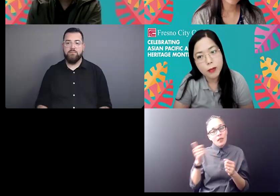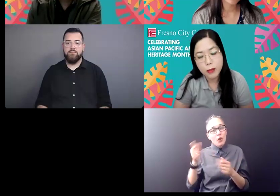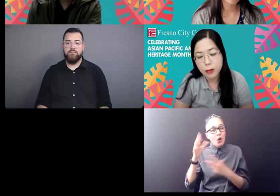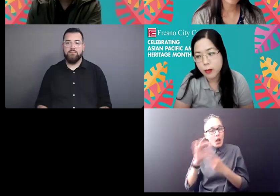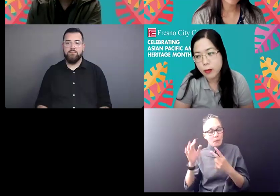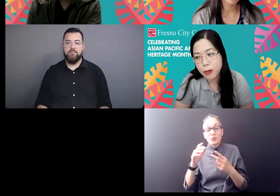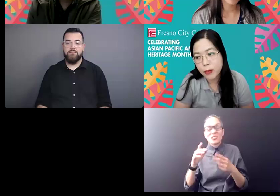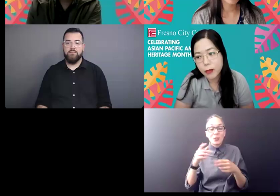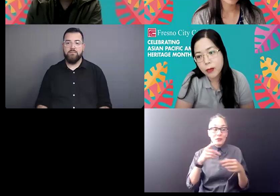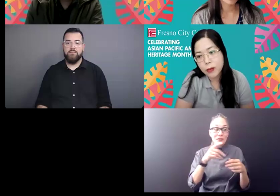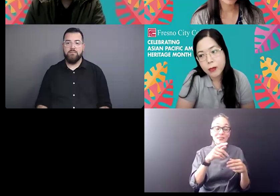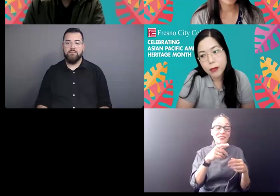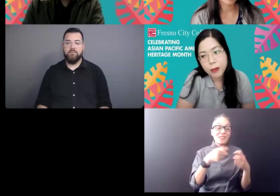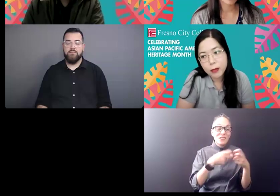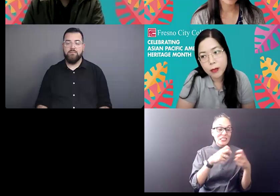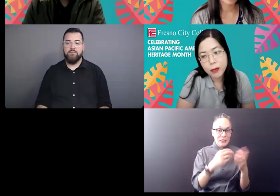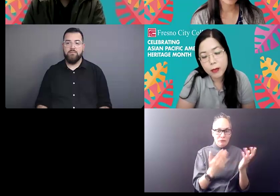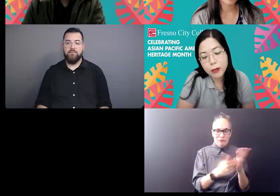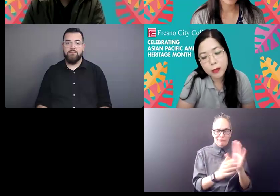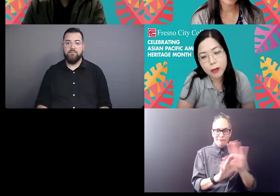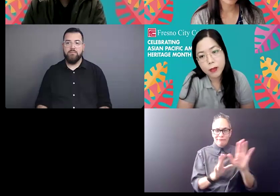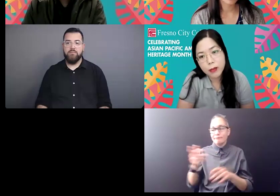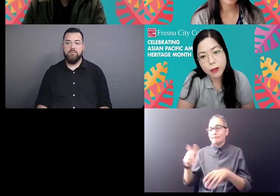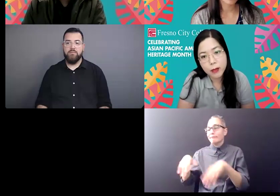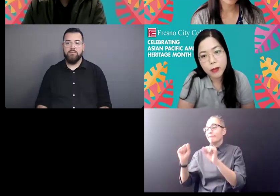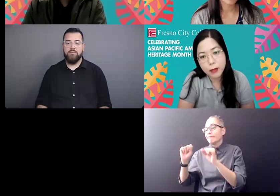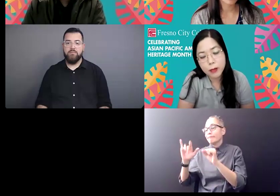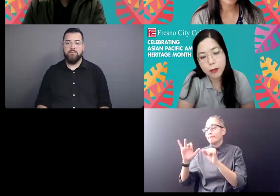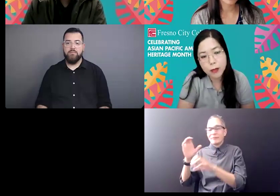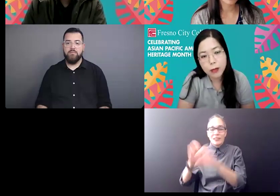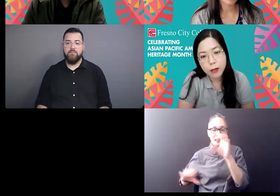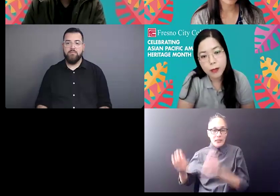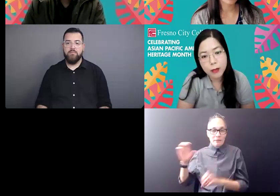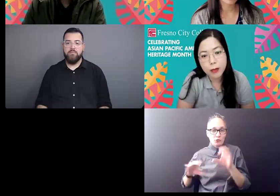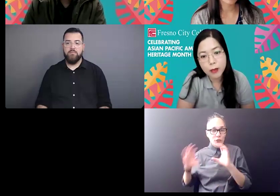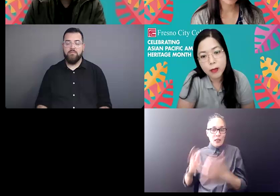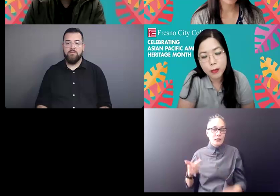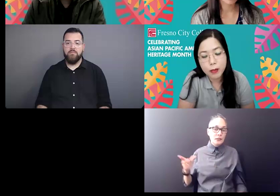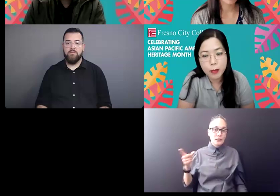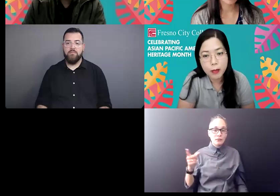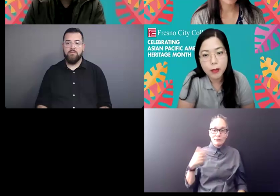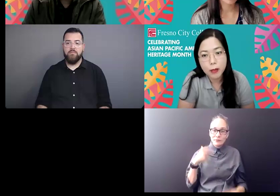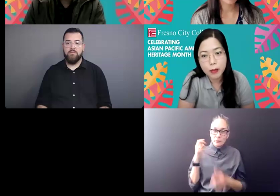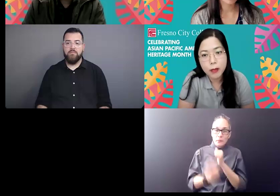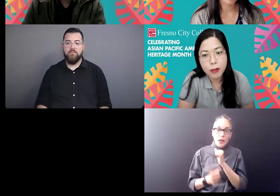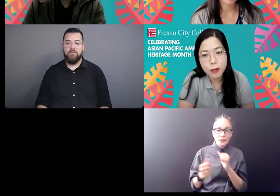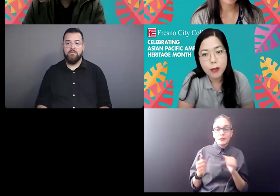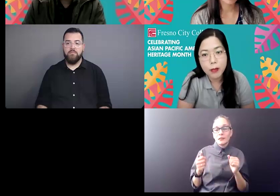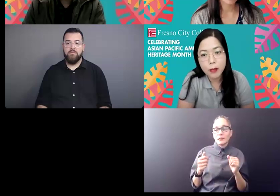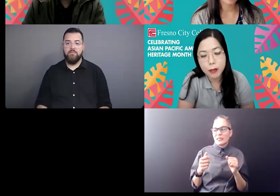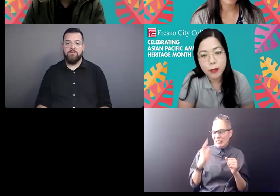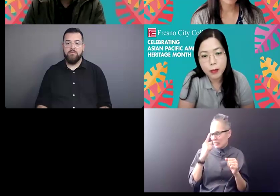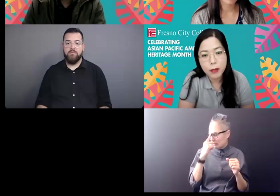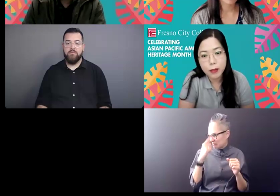take. And so instead of taking physics, instead of redoing that, I decided to take a chemistry class instead, which I passed with either an A or a